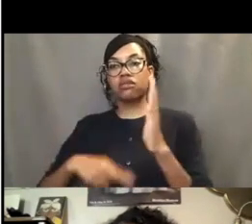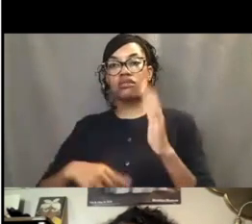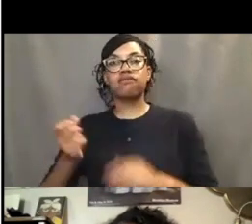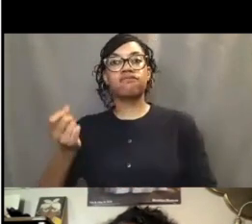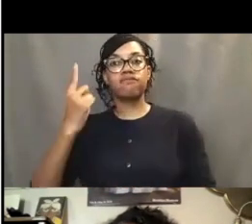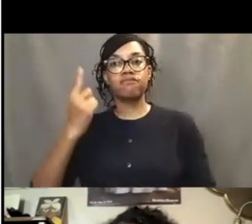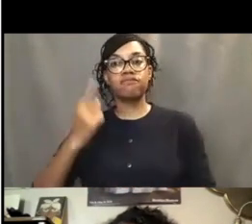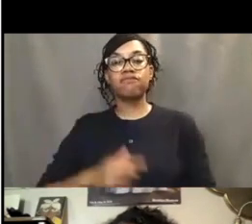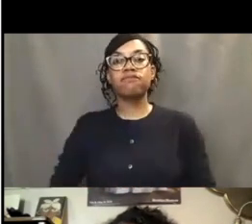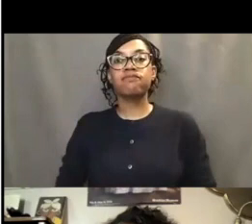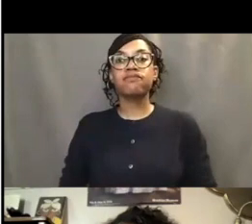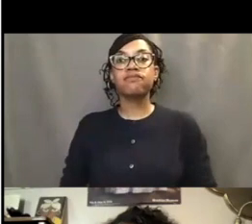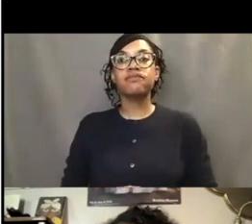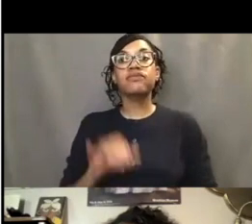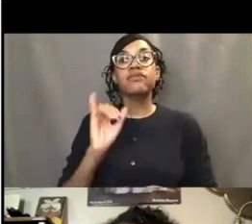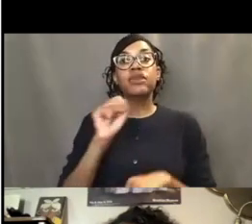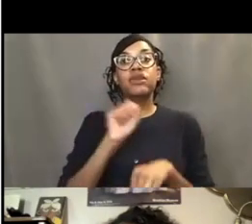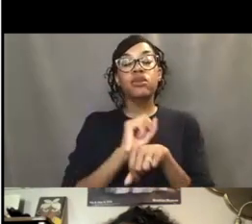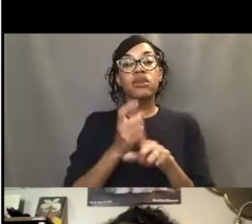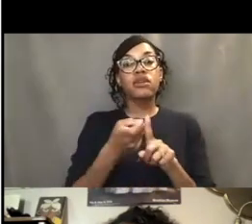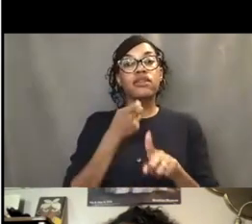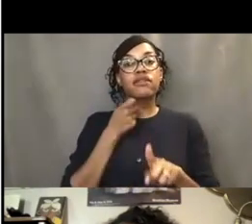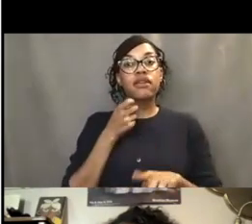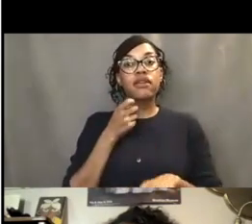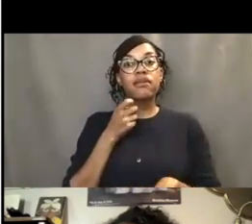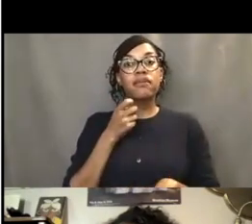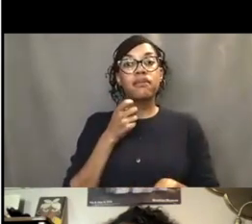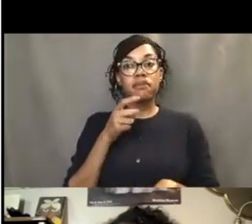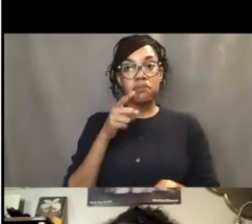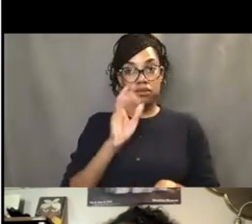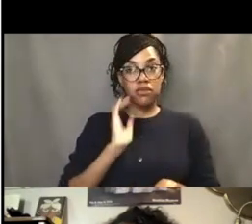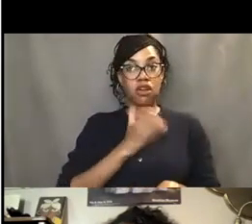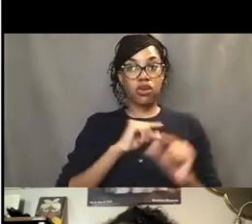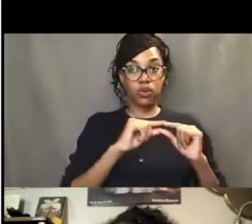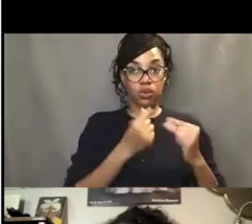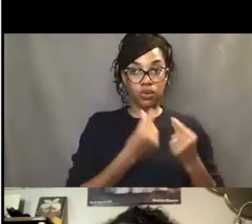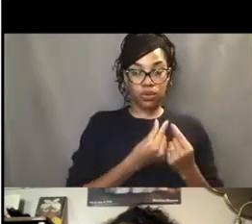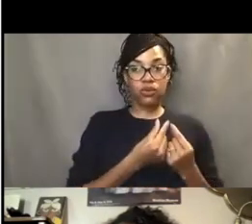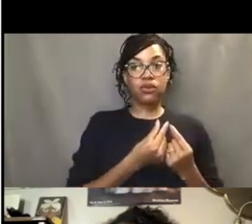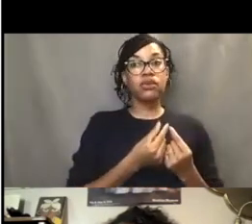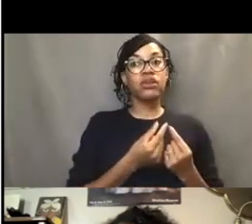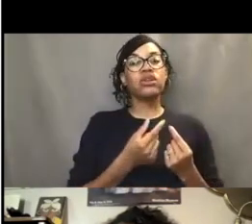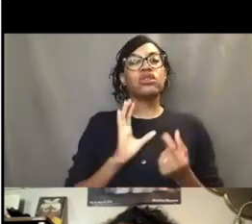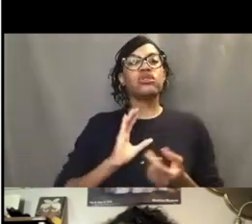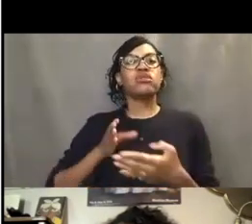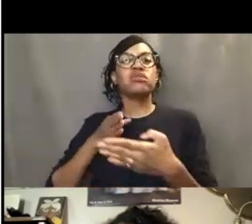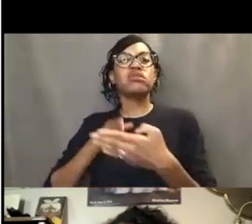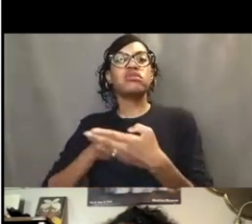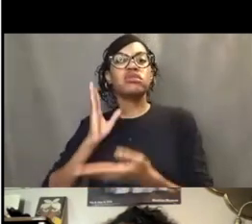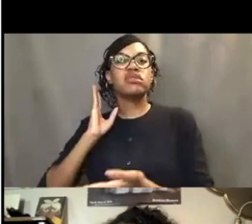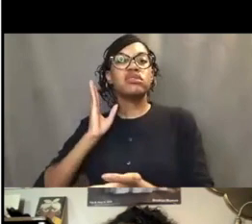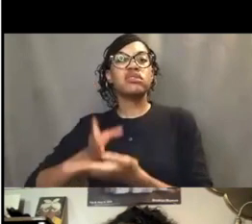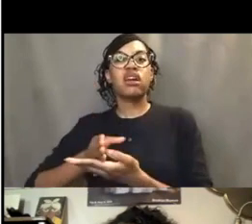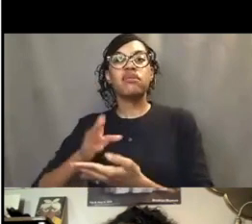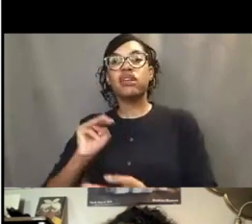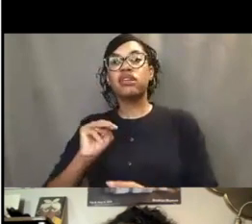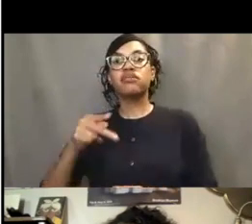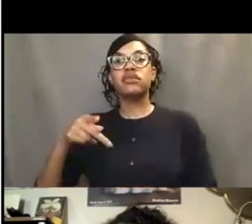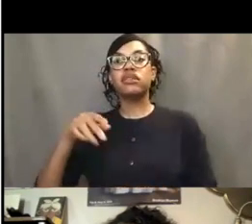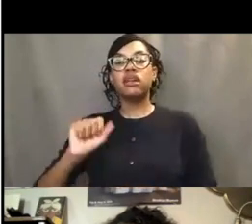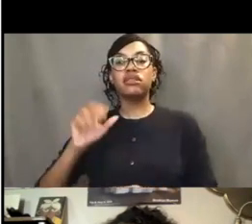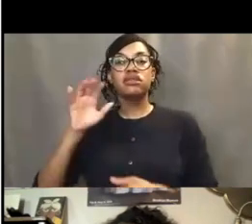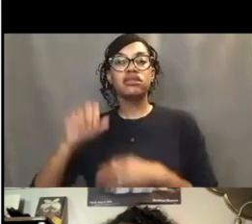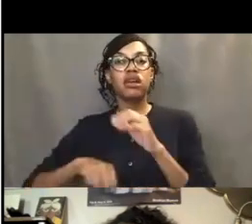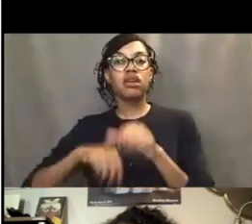That initial work that came from the coalition to stop the MPS takeover and turned into Schools and Communities